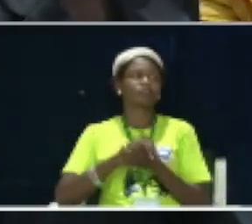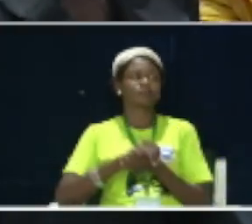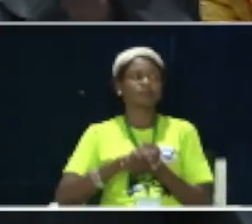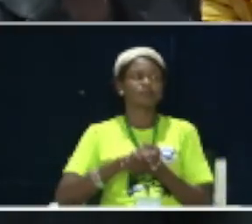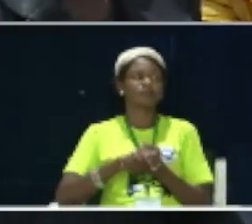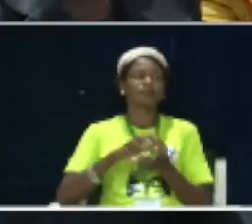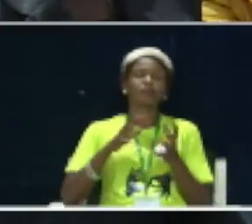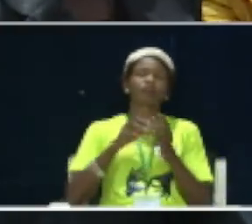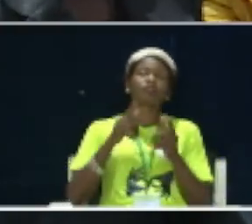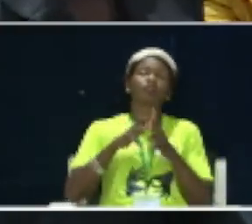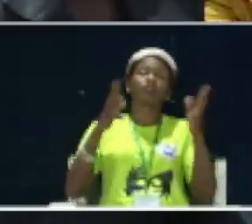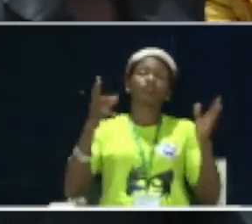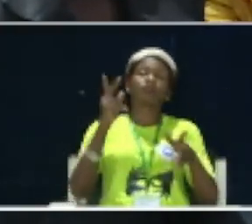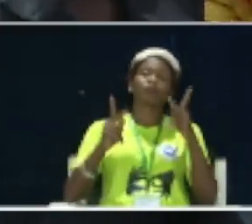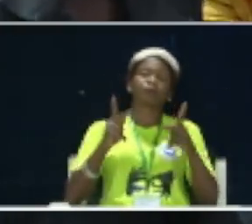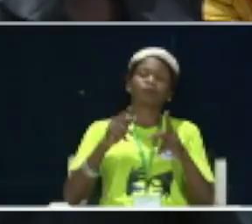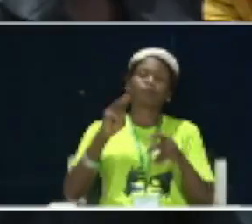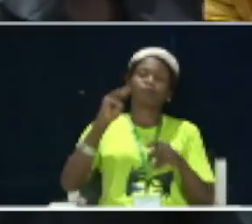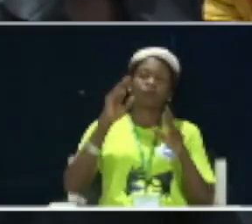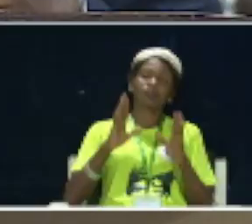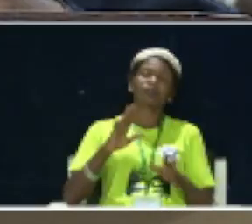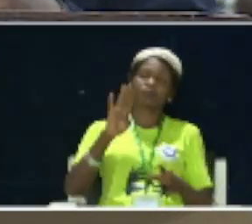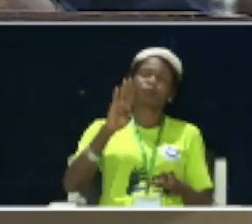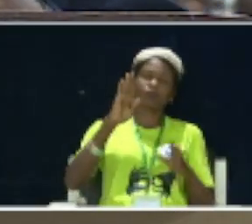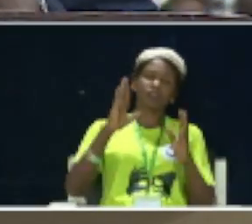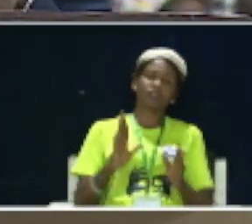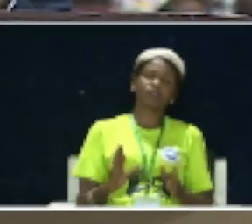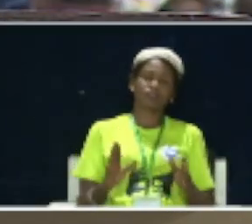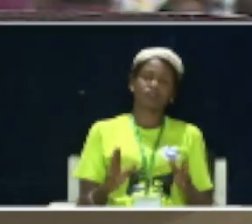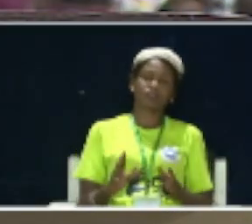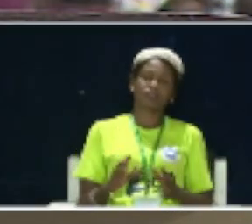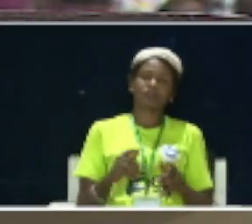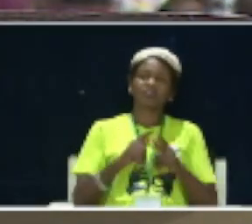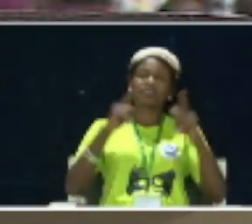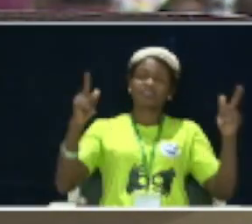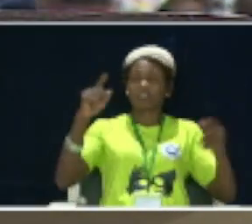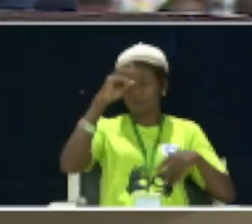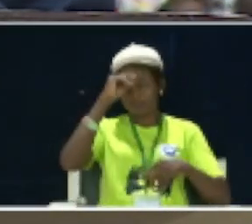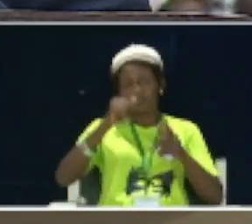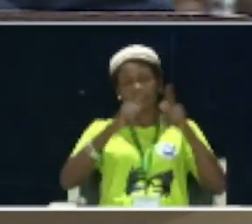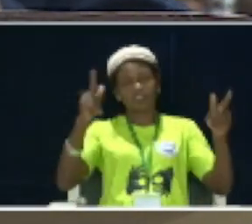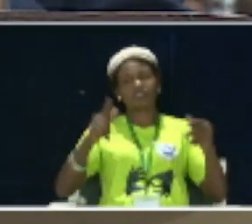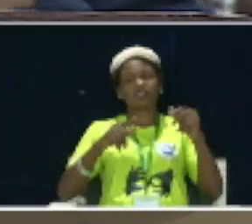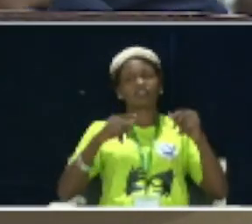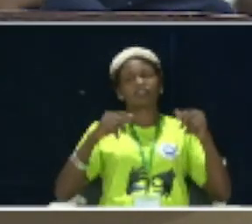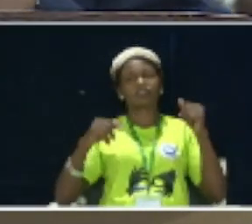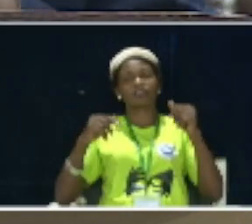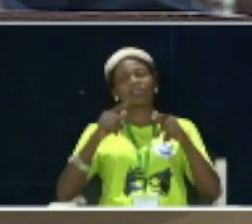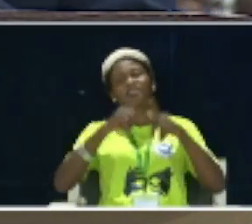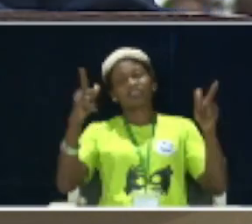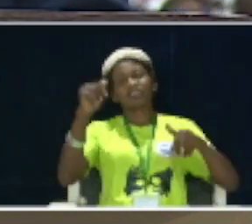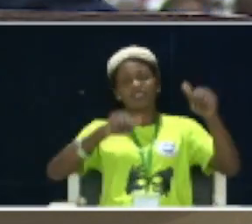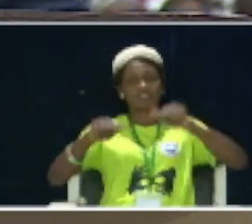A lot of people, millionaires, billionaires, great men, great names, great